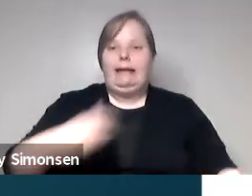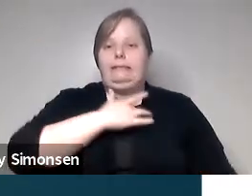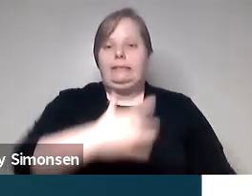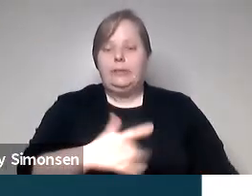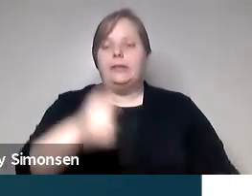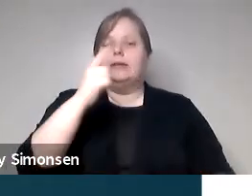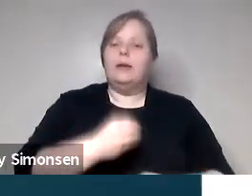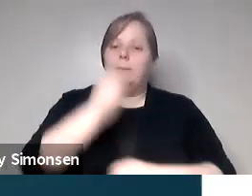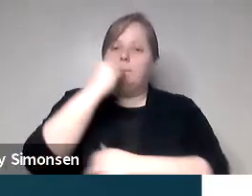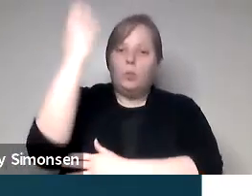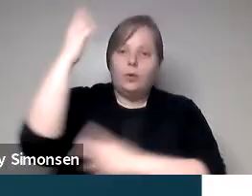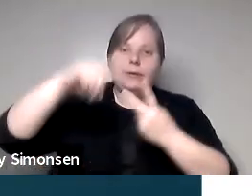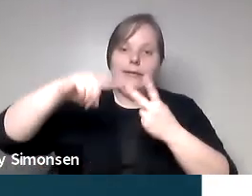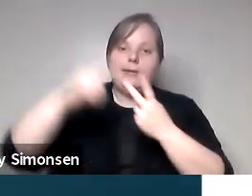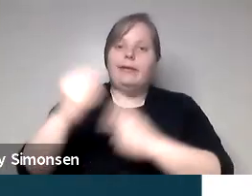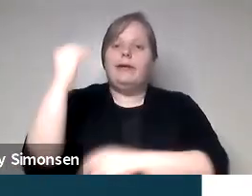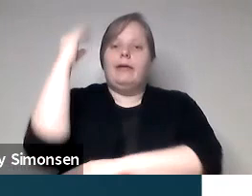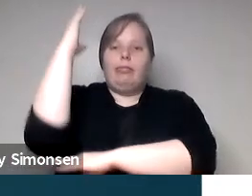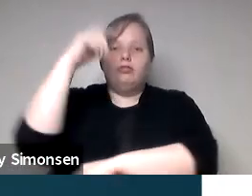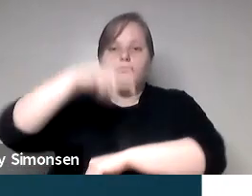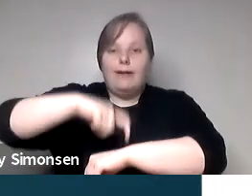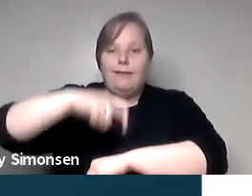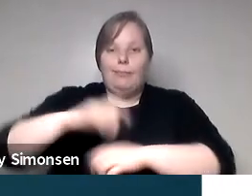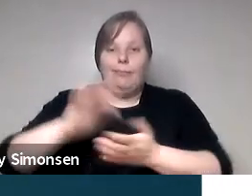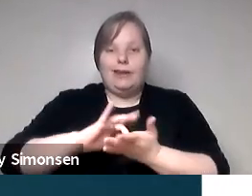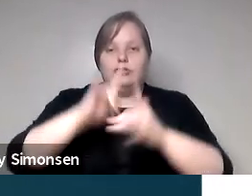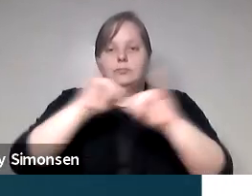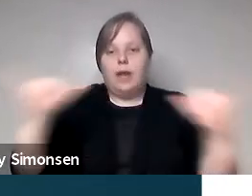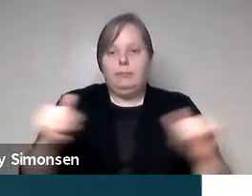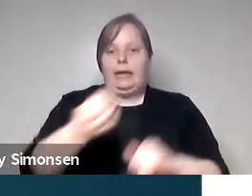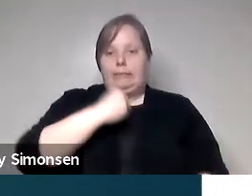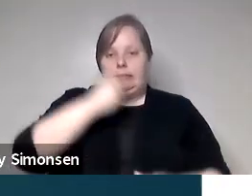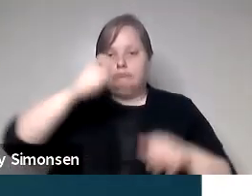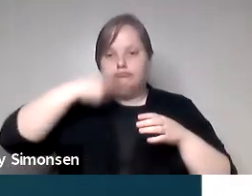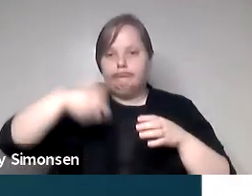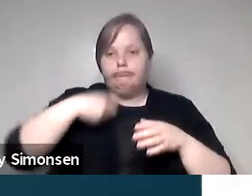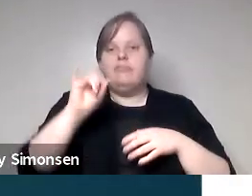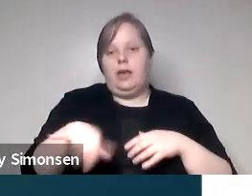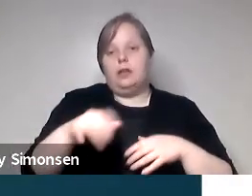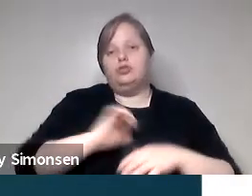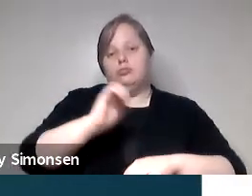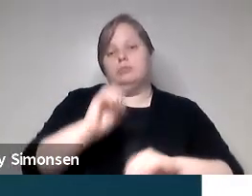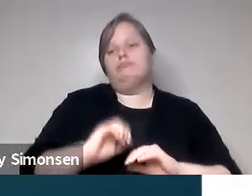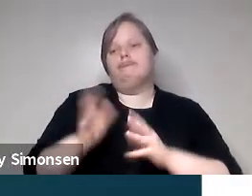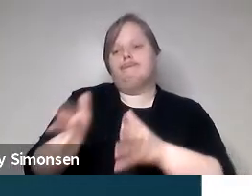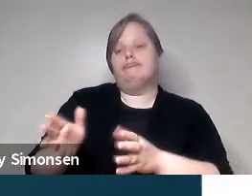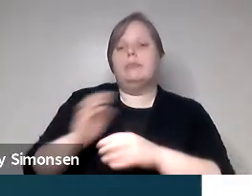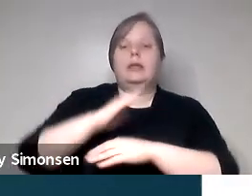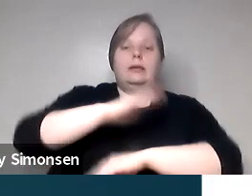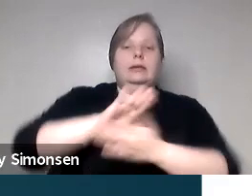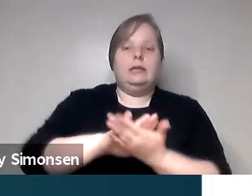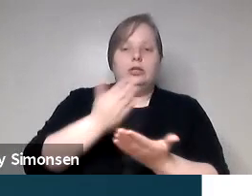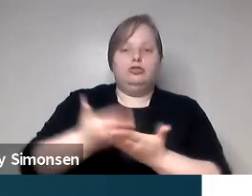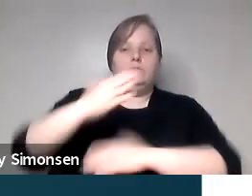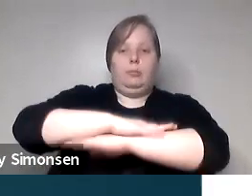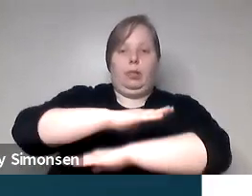lunchtime medications with food. So those can be on the kitchen table. If we're